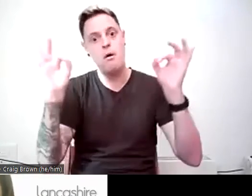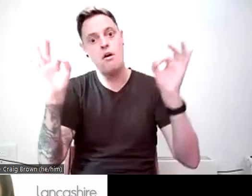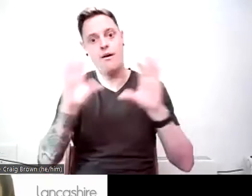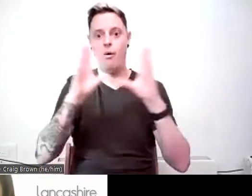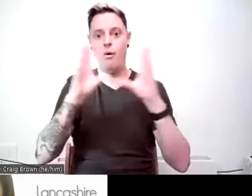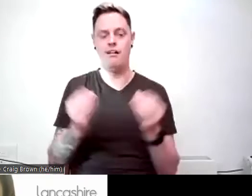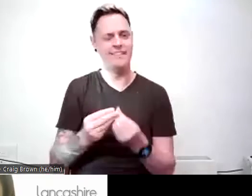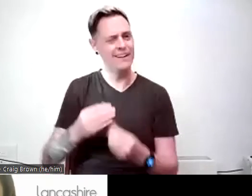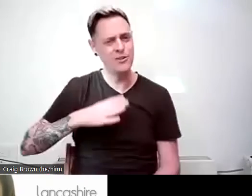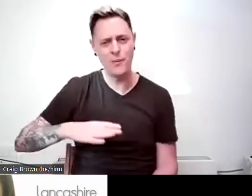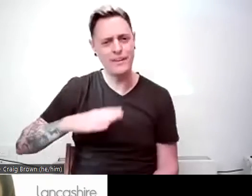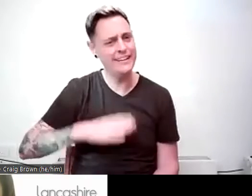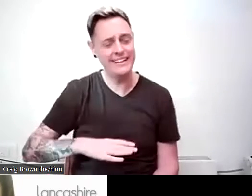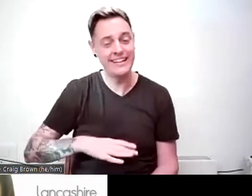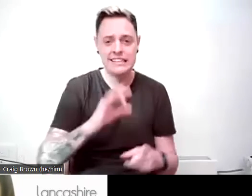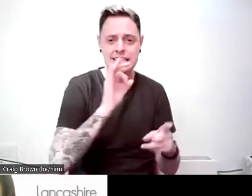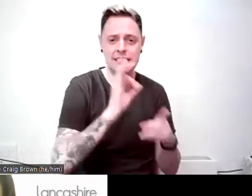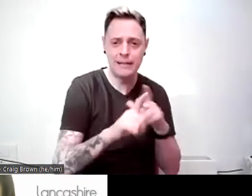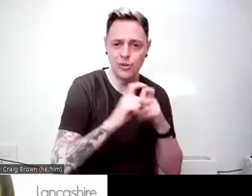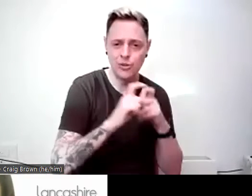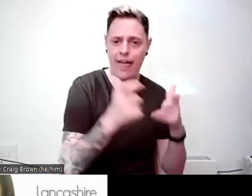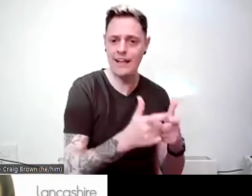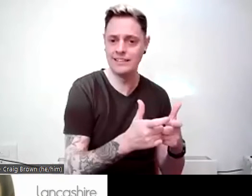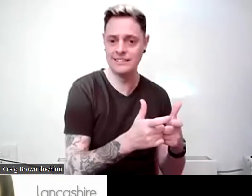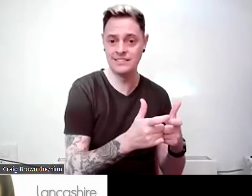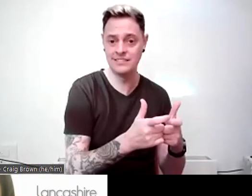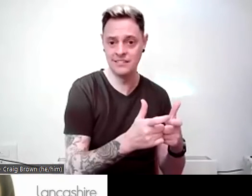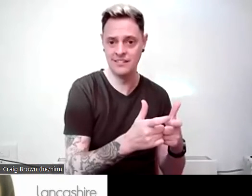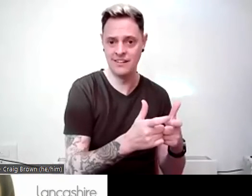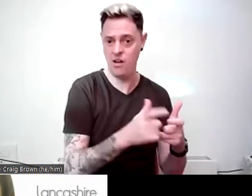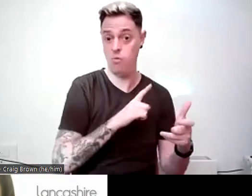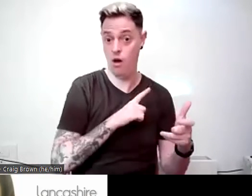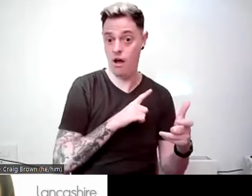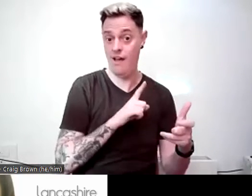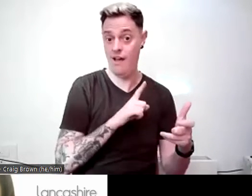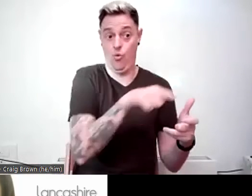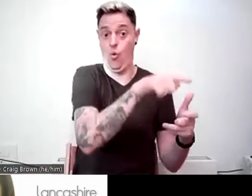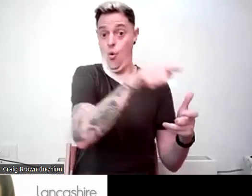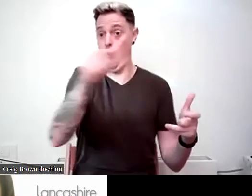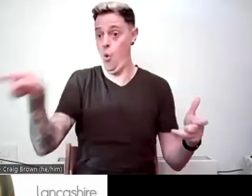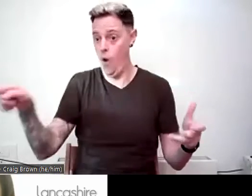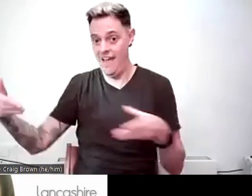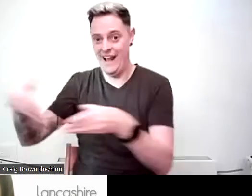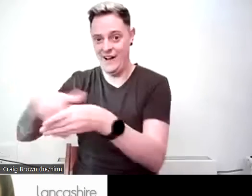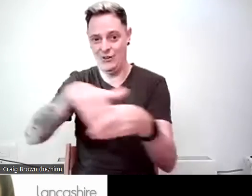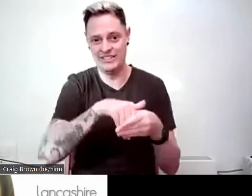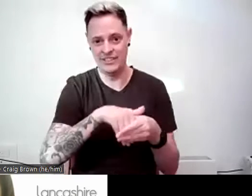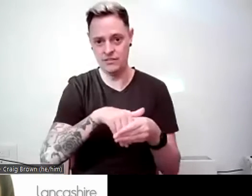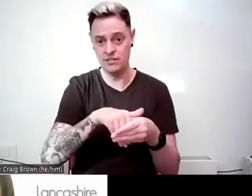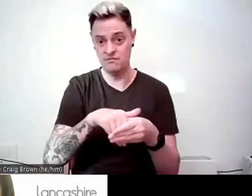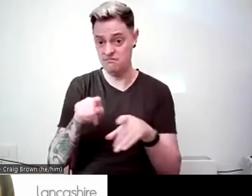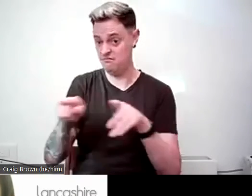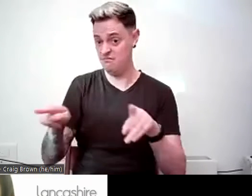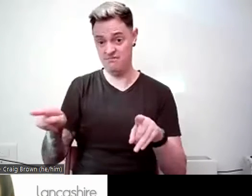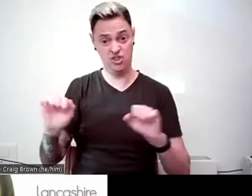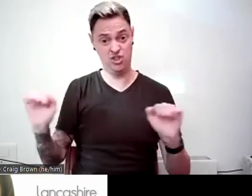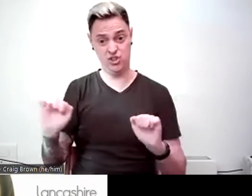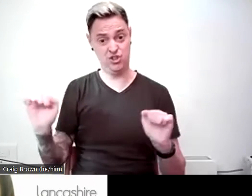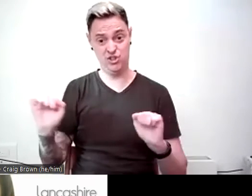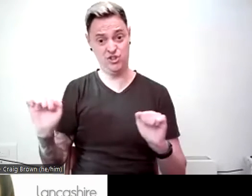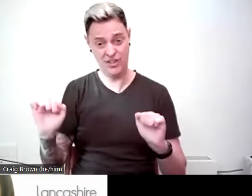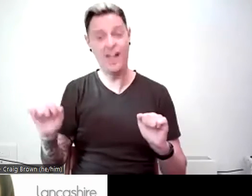have these extra classes, but we do right now because mainstream classes aren't inclusive. So we've got a lot of work to do. So